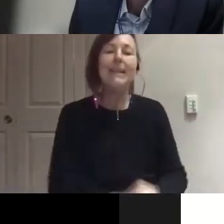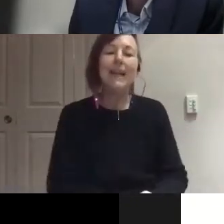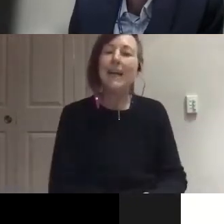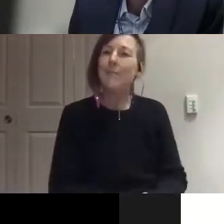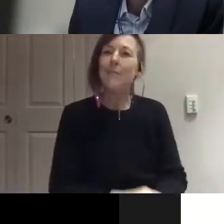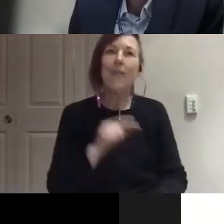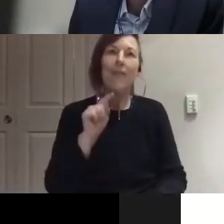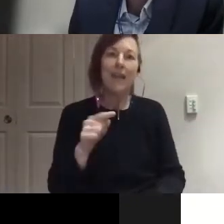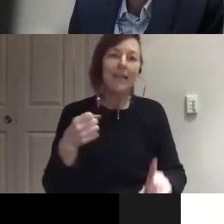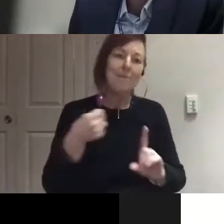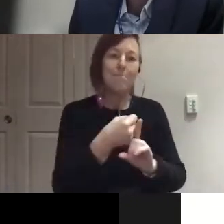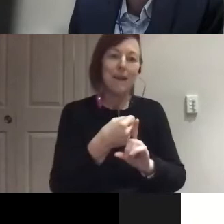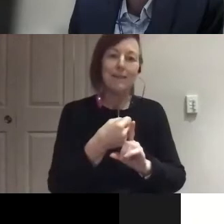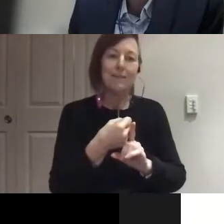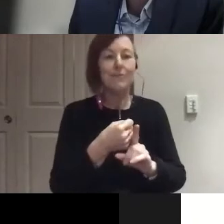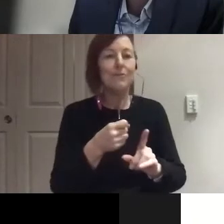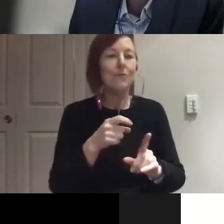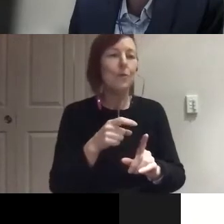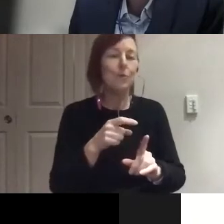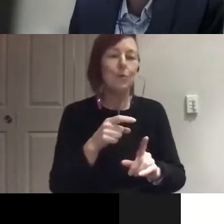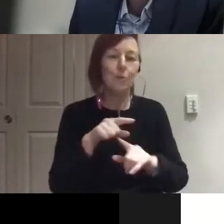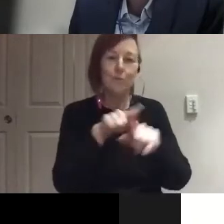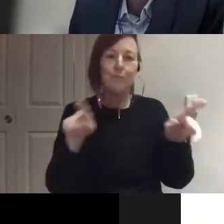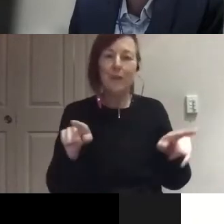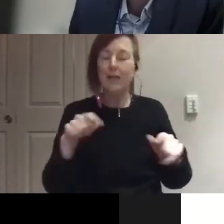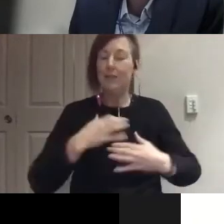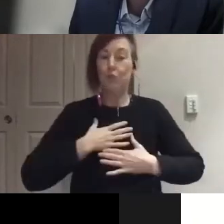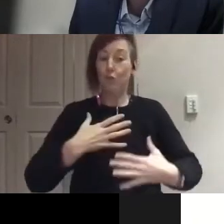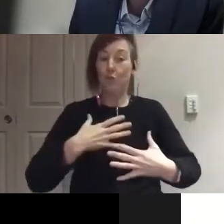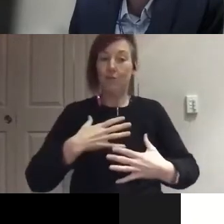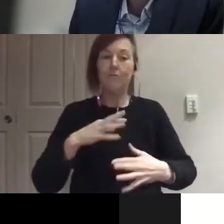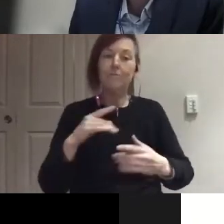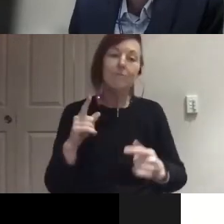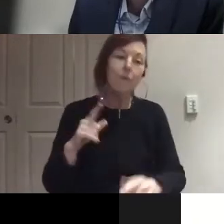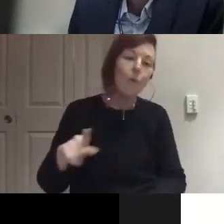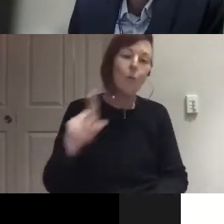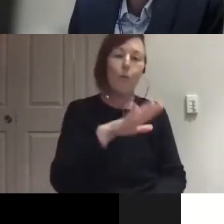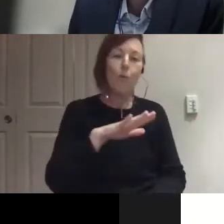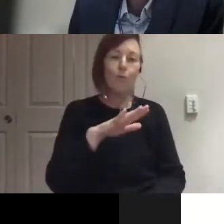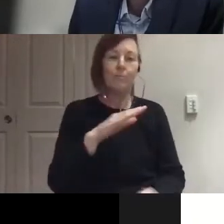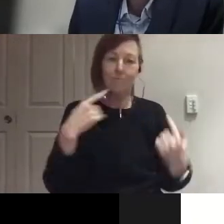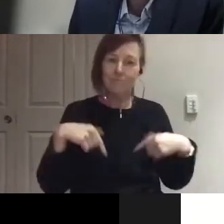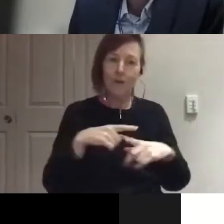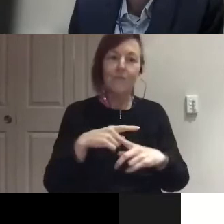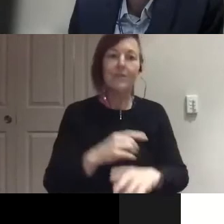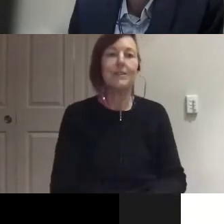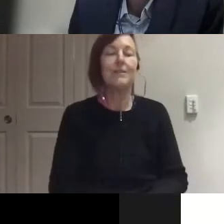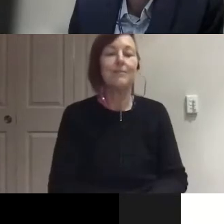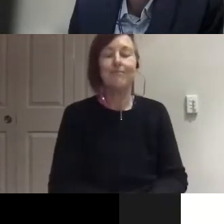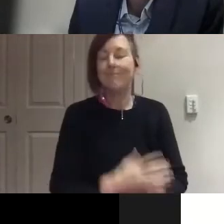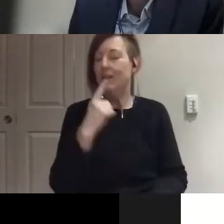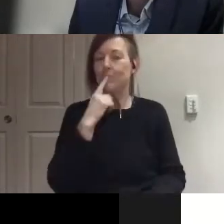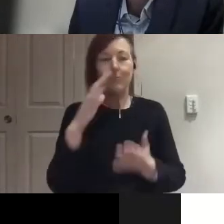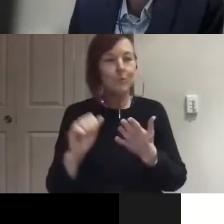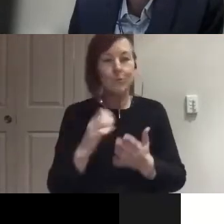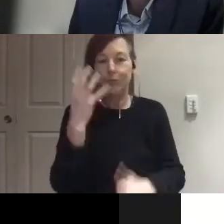was somewhat of a surprise. To be honest with you, I'm not sure that we could have ever planned to